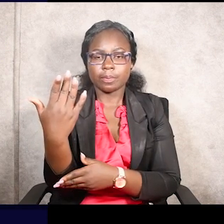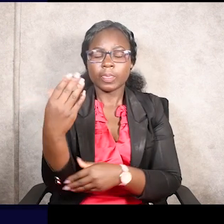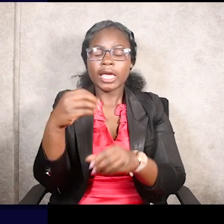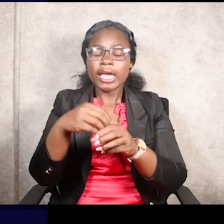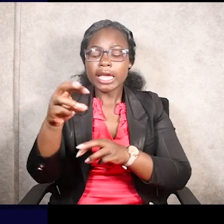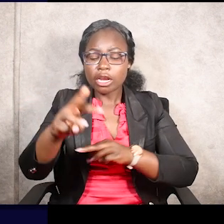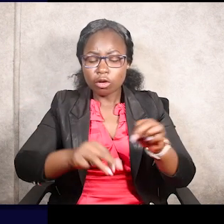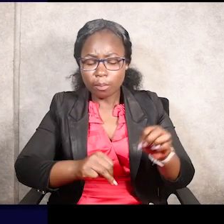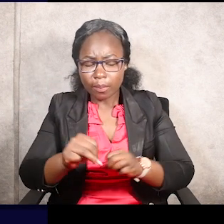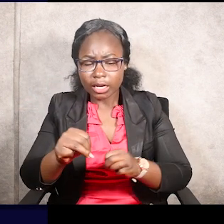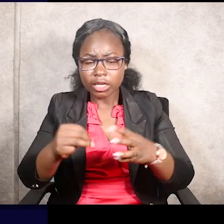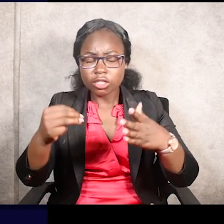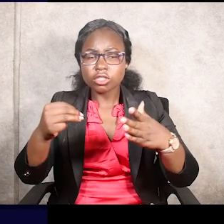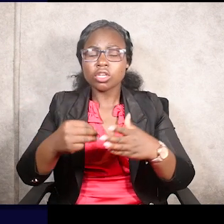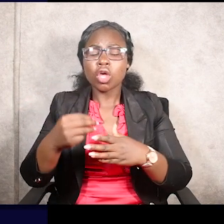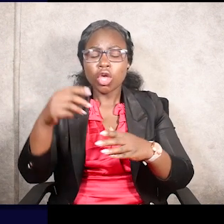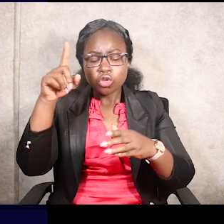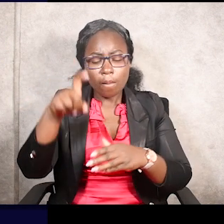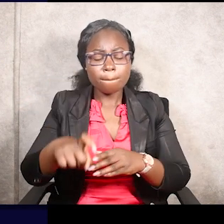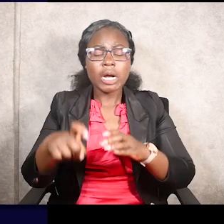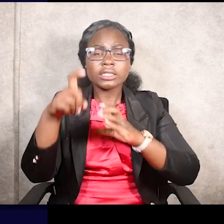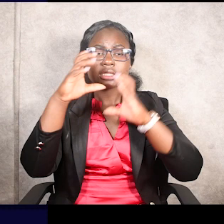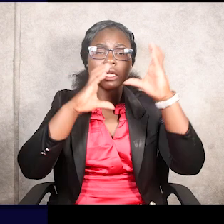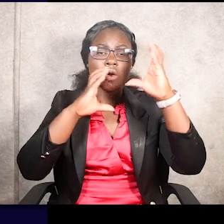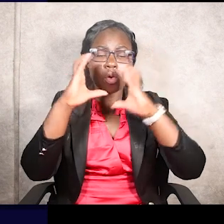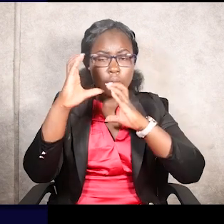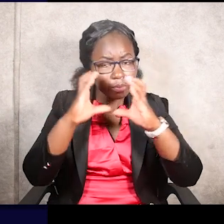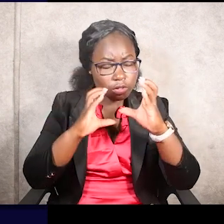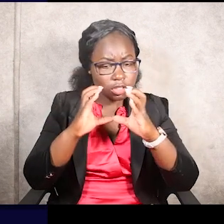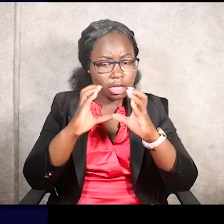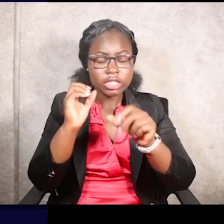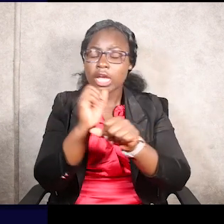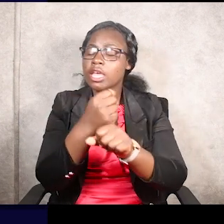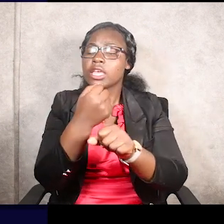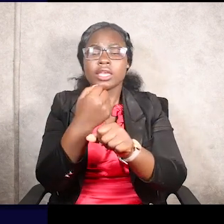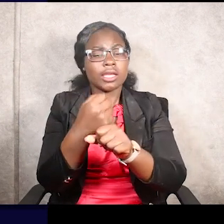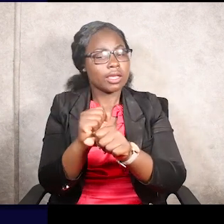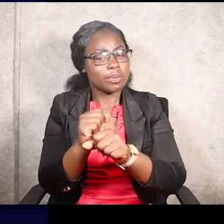In management, you've got to communicate. You cannot